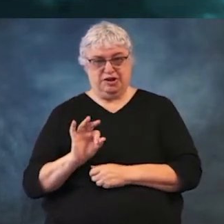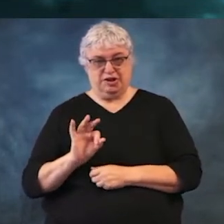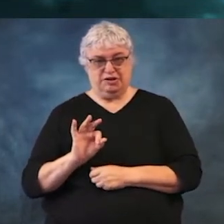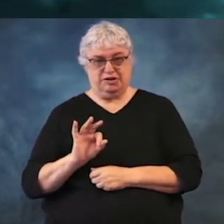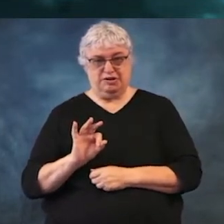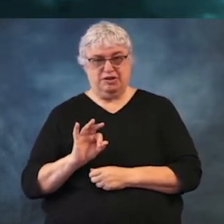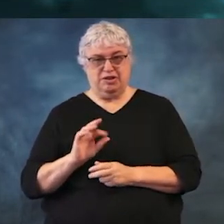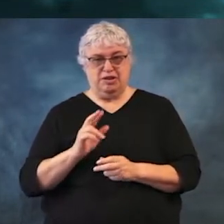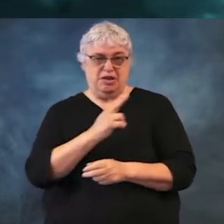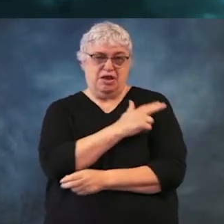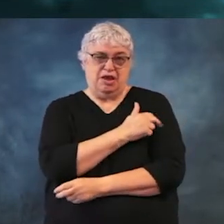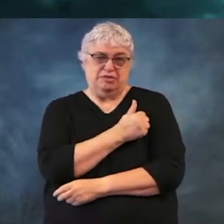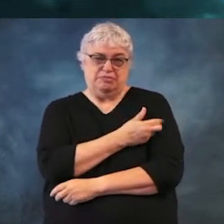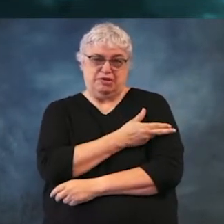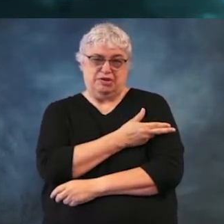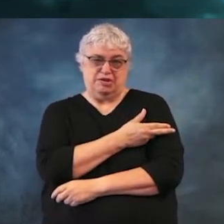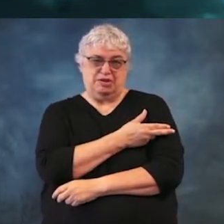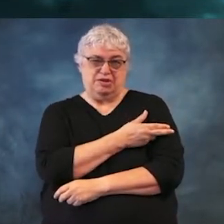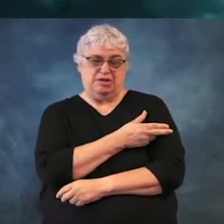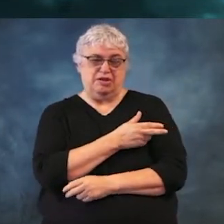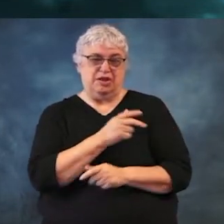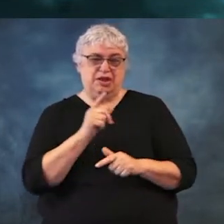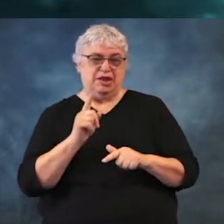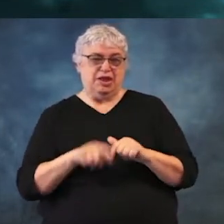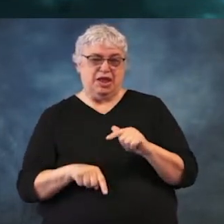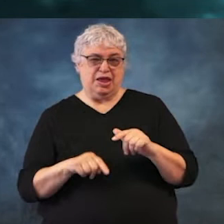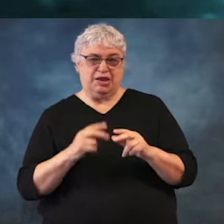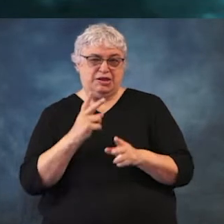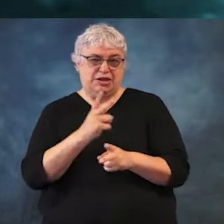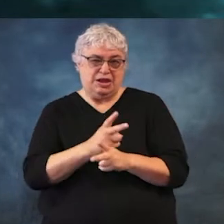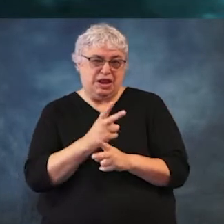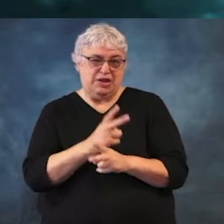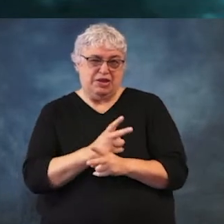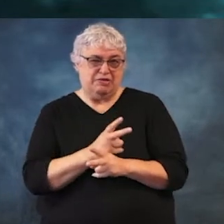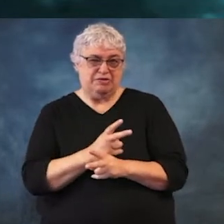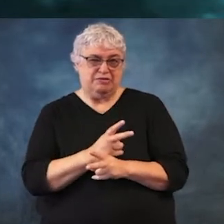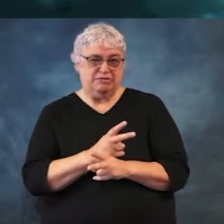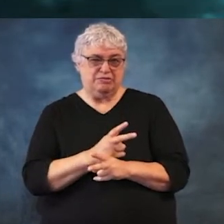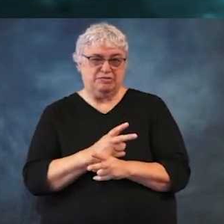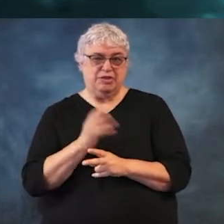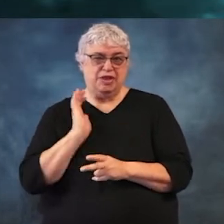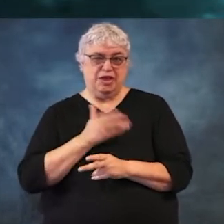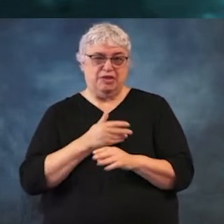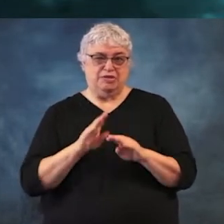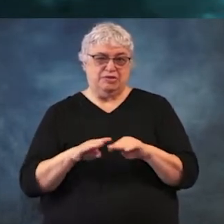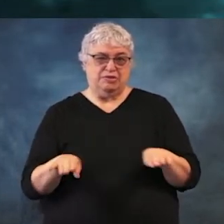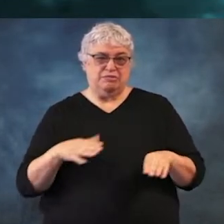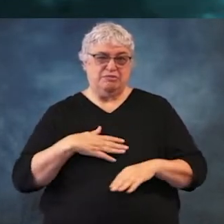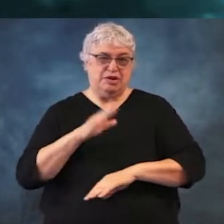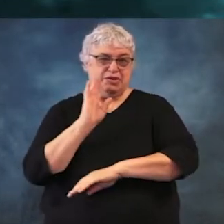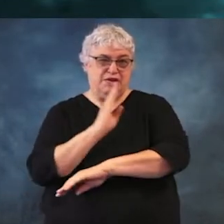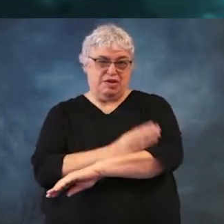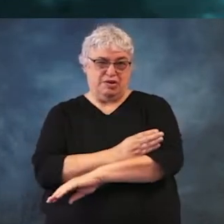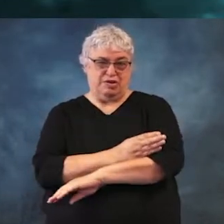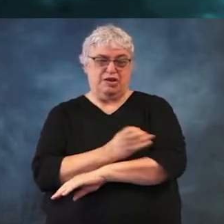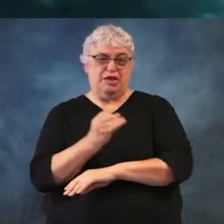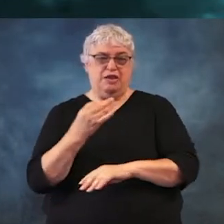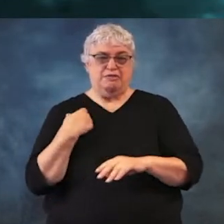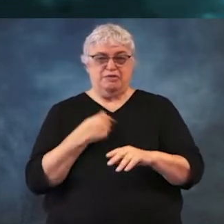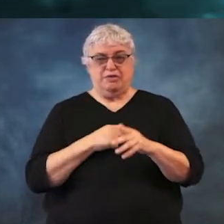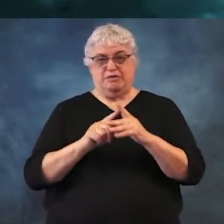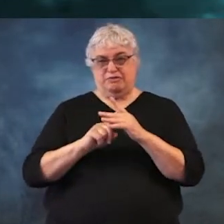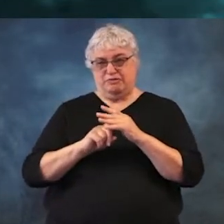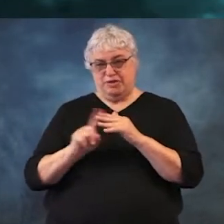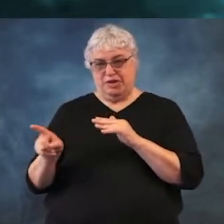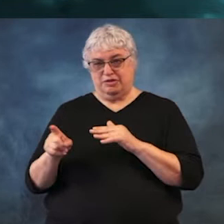is the hospitals, you know, not being able to adequately care for our children and my daughter. So if we were to evacuate,